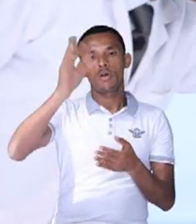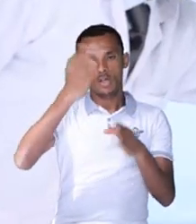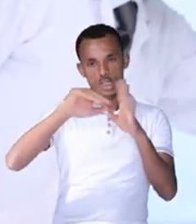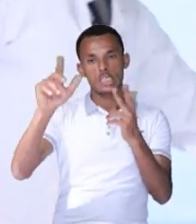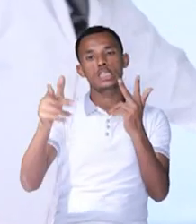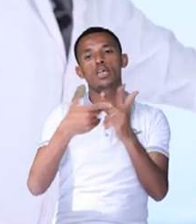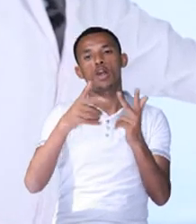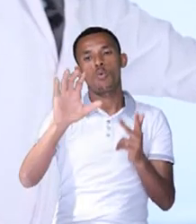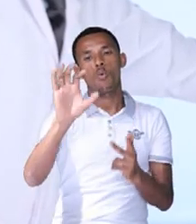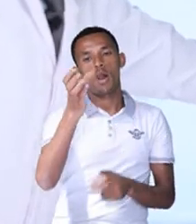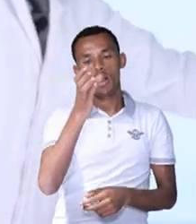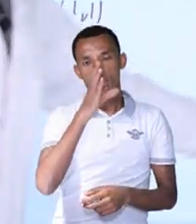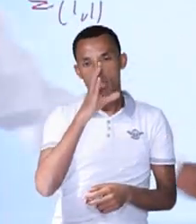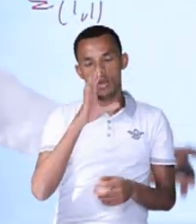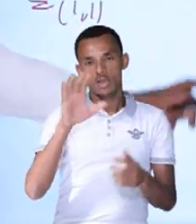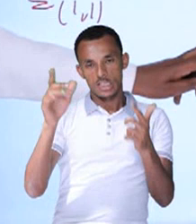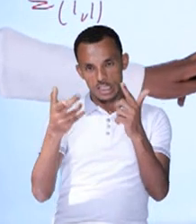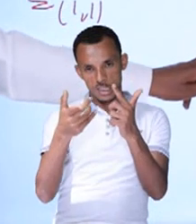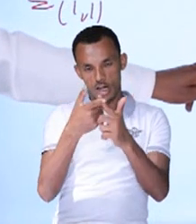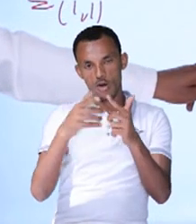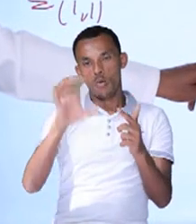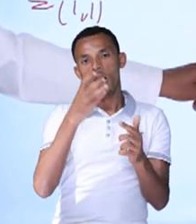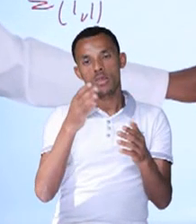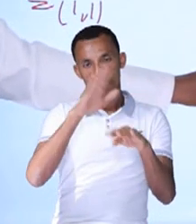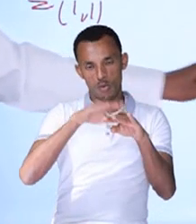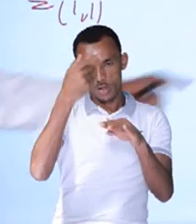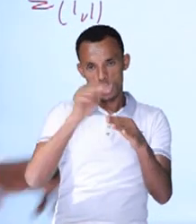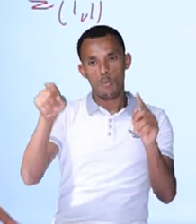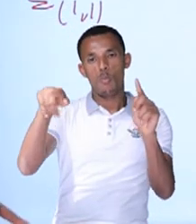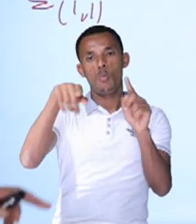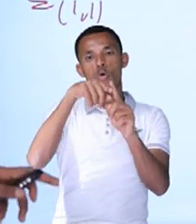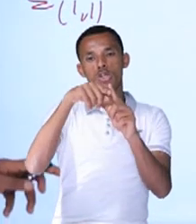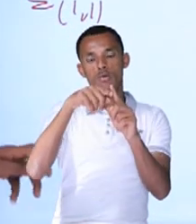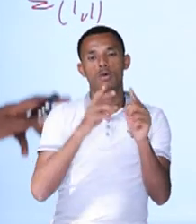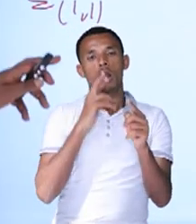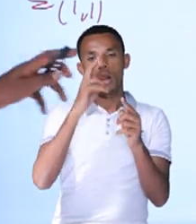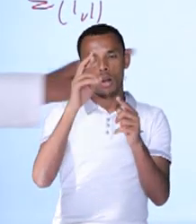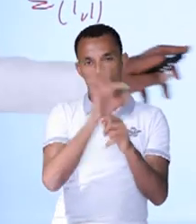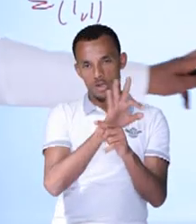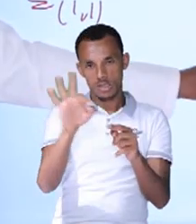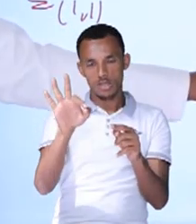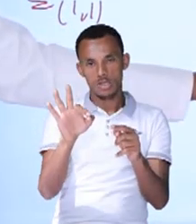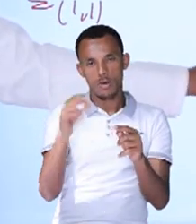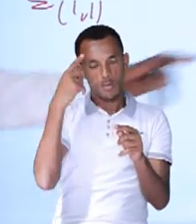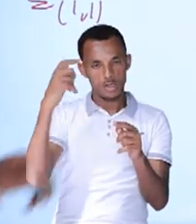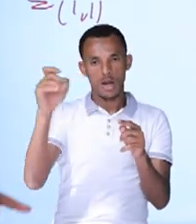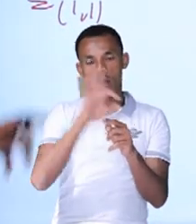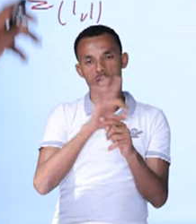the third quadrant, second quadrant, on the positive real axis,